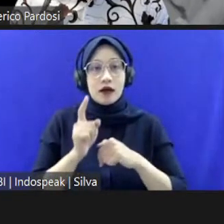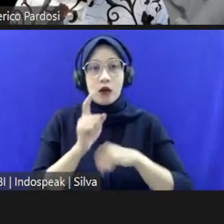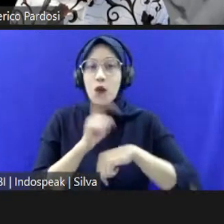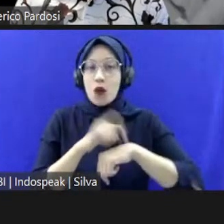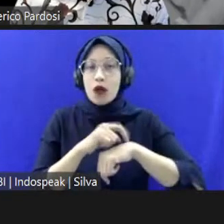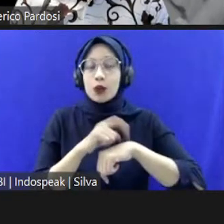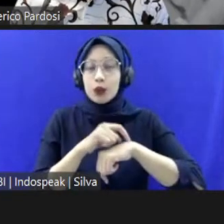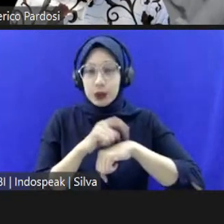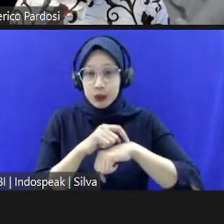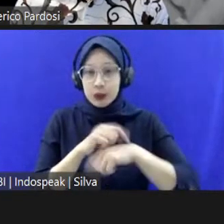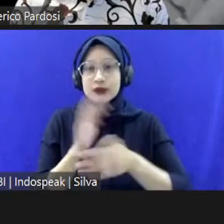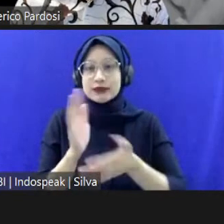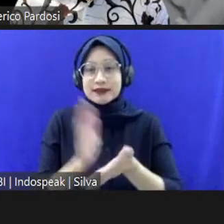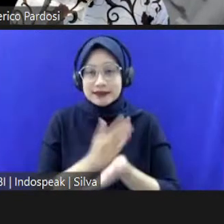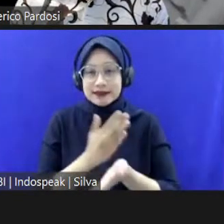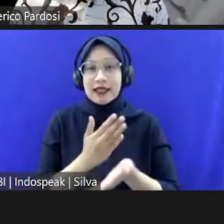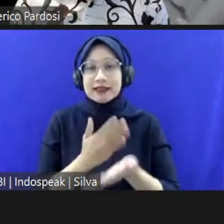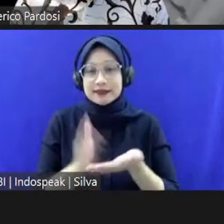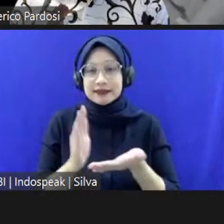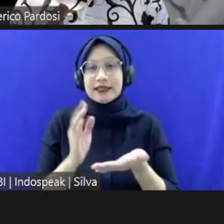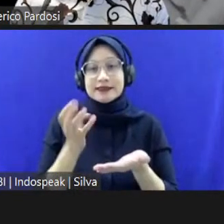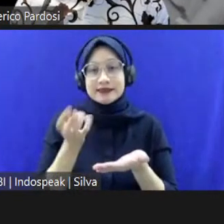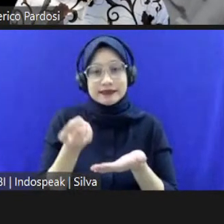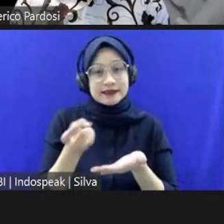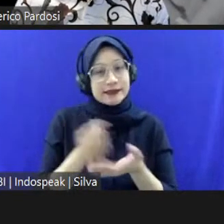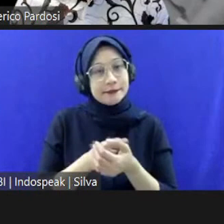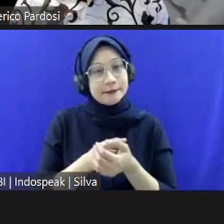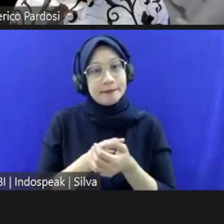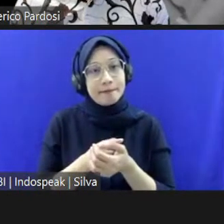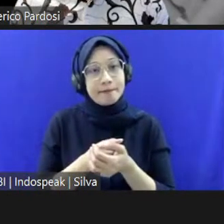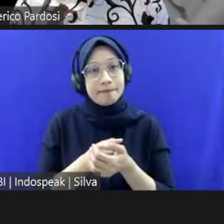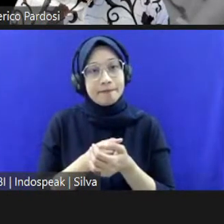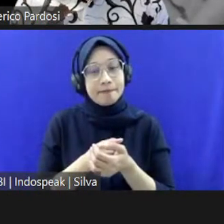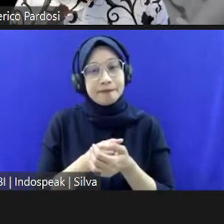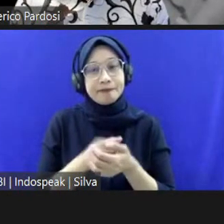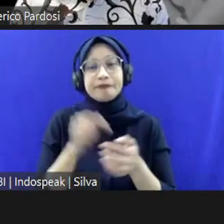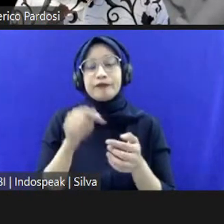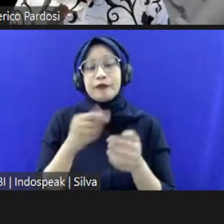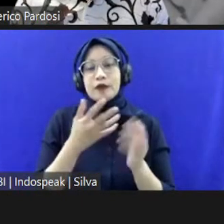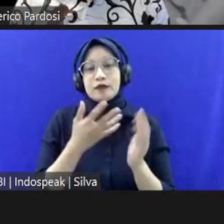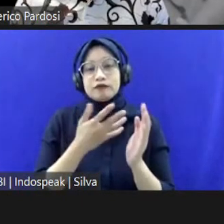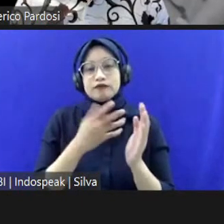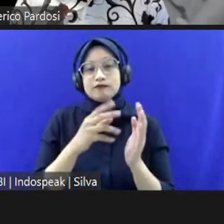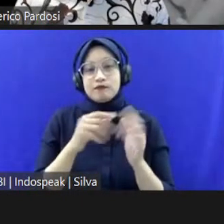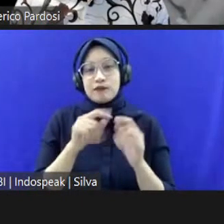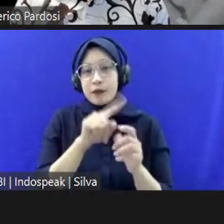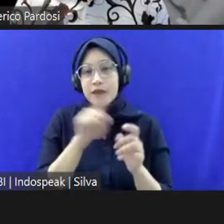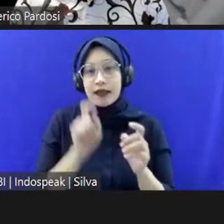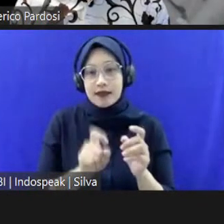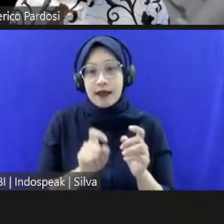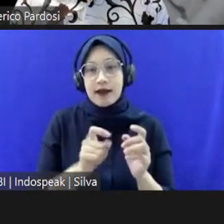time, and I will read question,